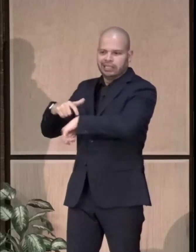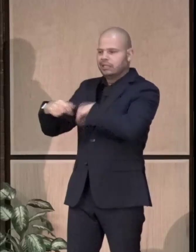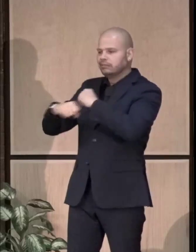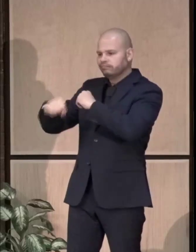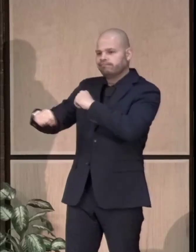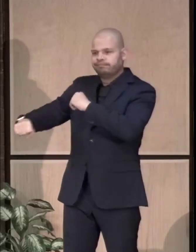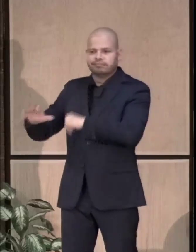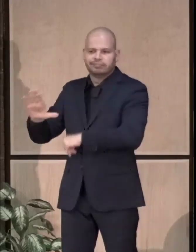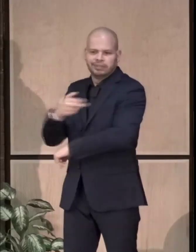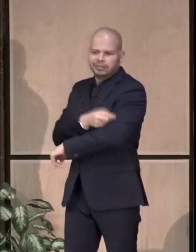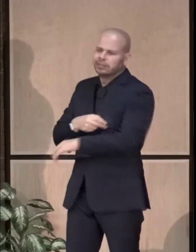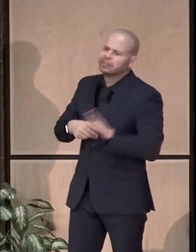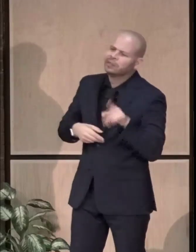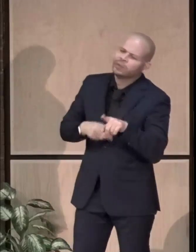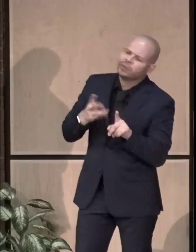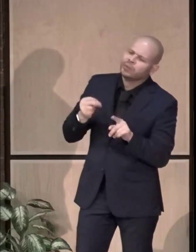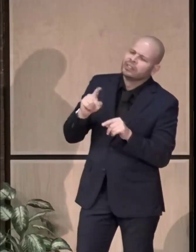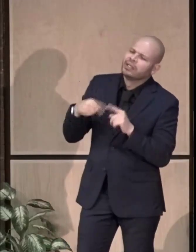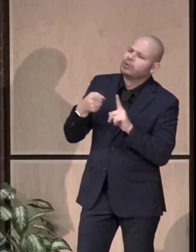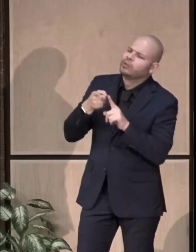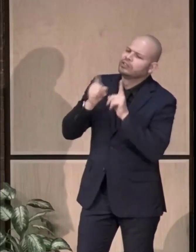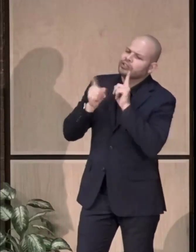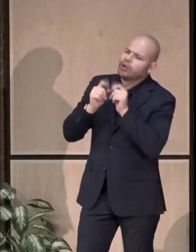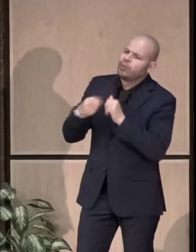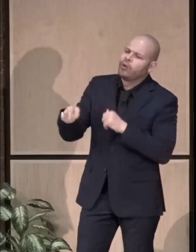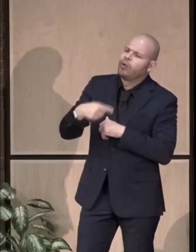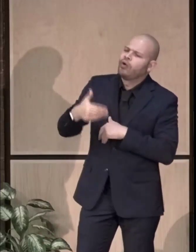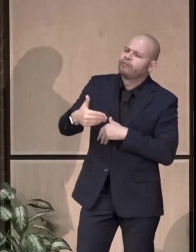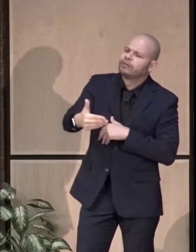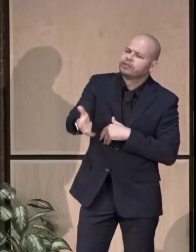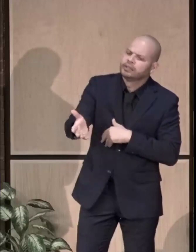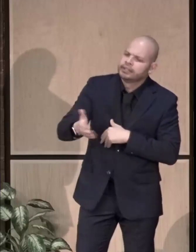I can't recall the exact number of times I had a conversation, but it was not many times.